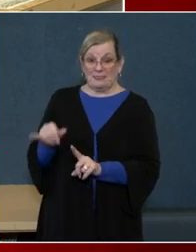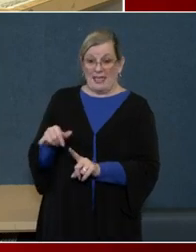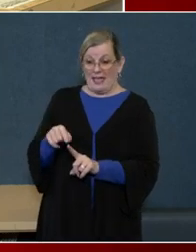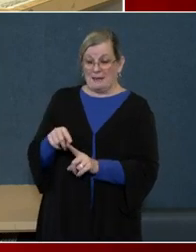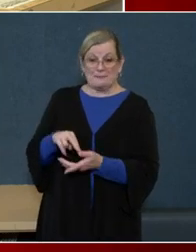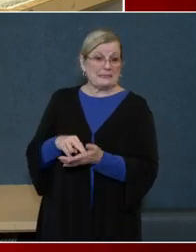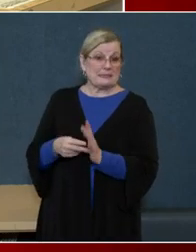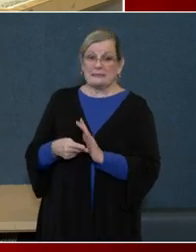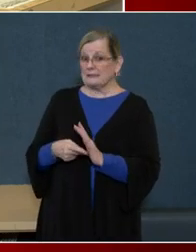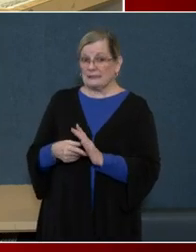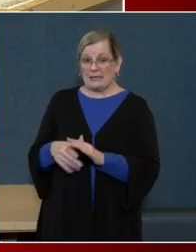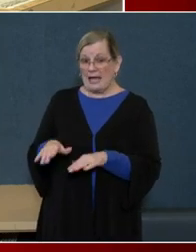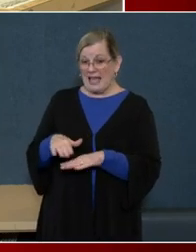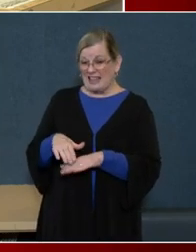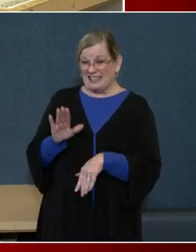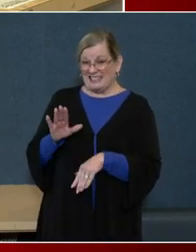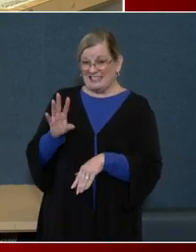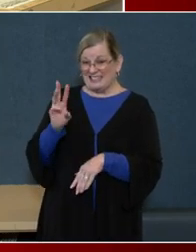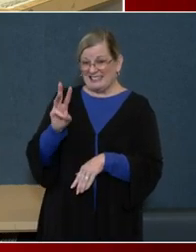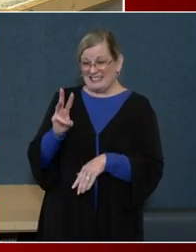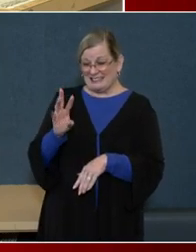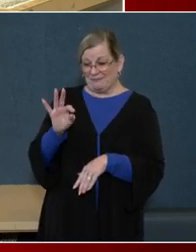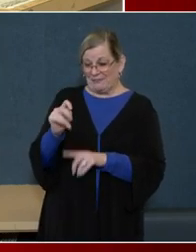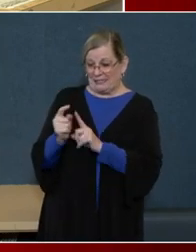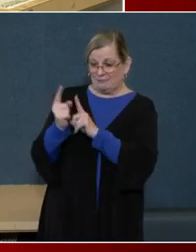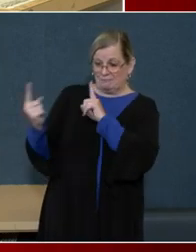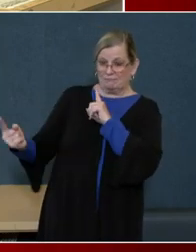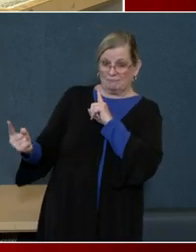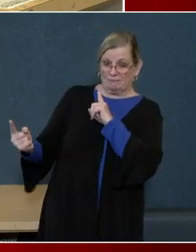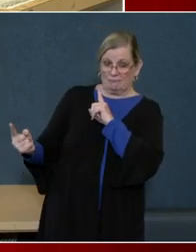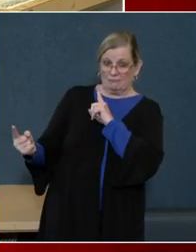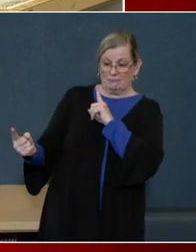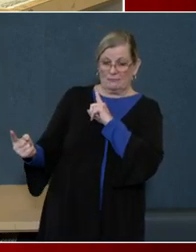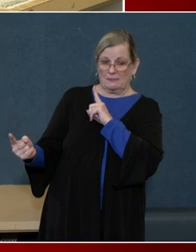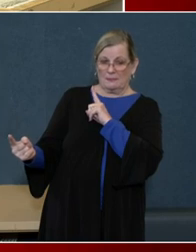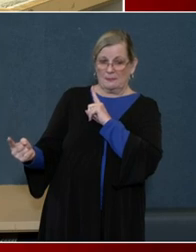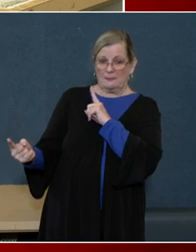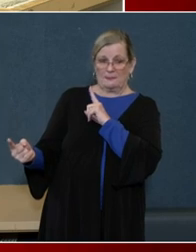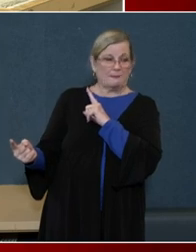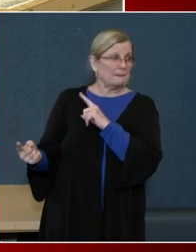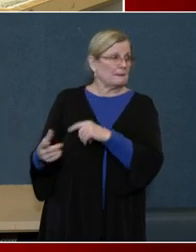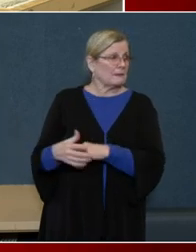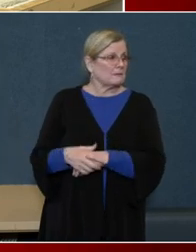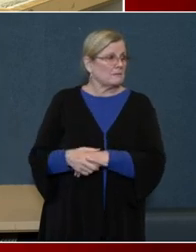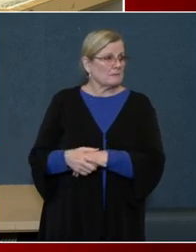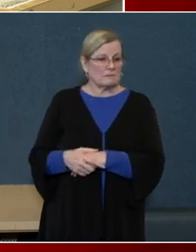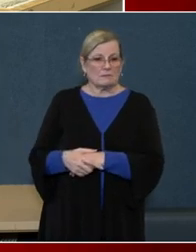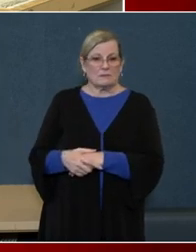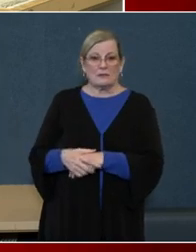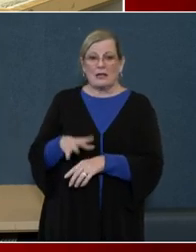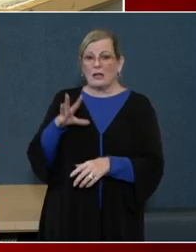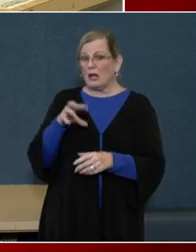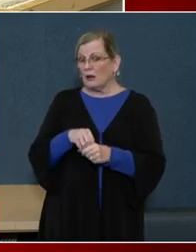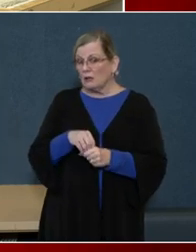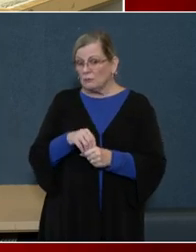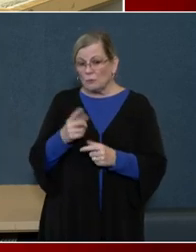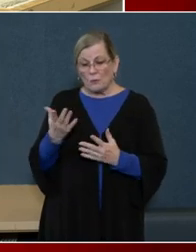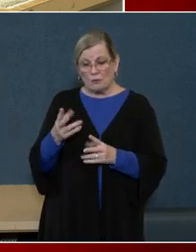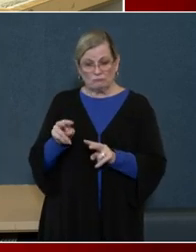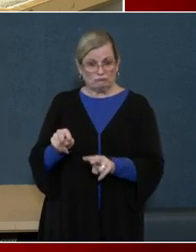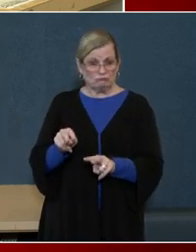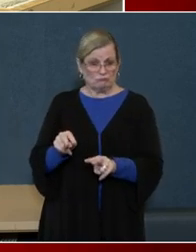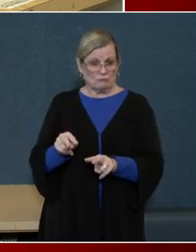least 15 minutes, or having come into close contact with the respiratory secretions or the infected secretions of an